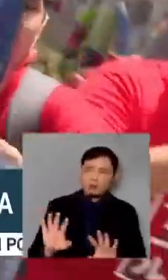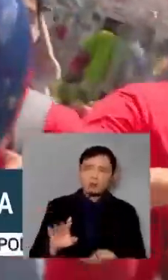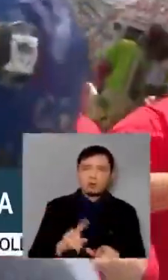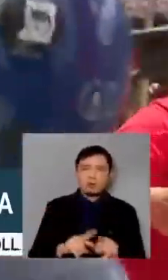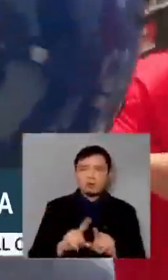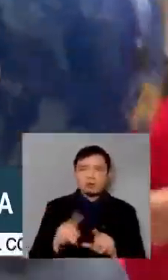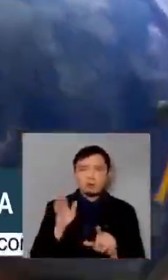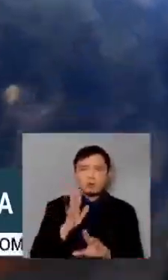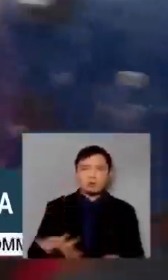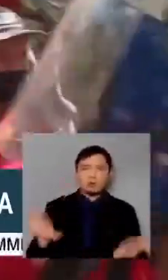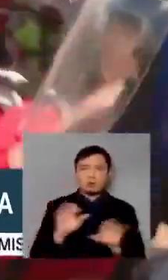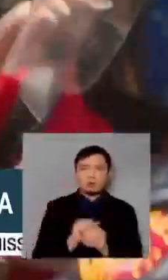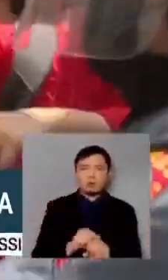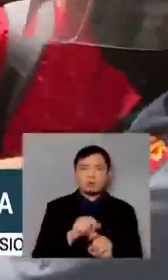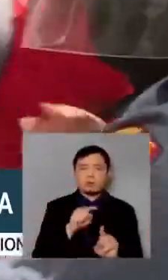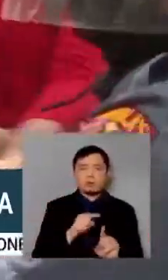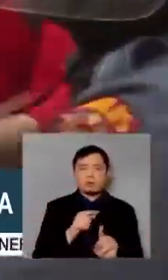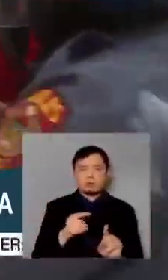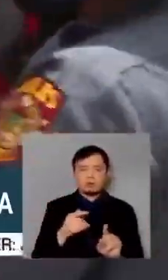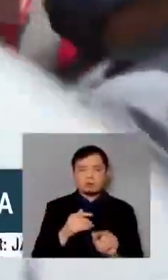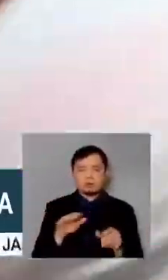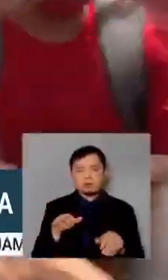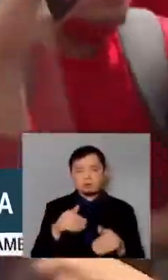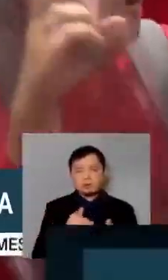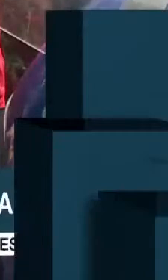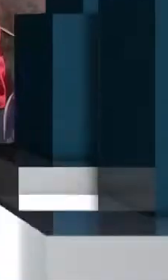Far Eastern University.